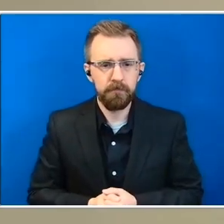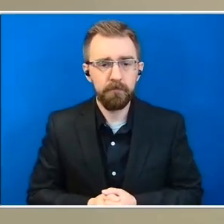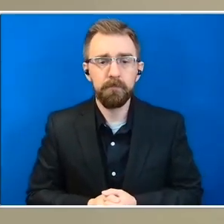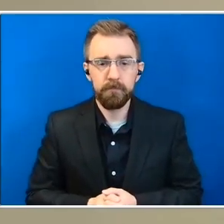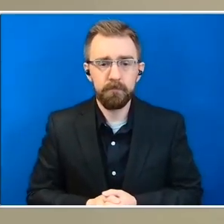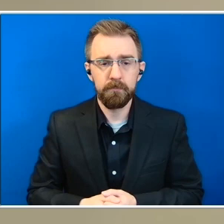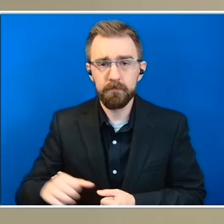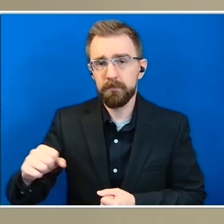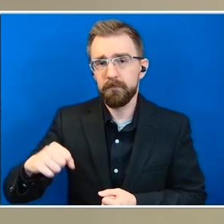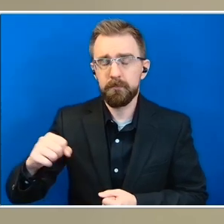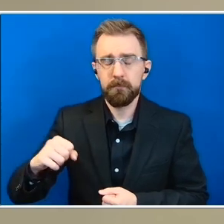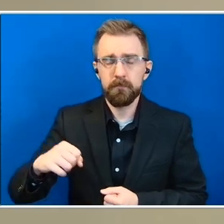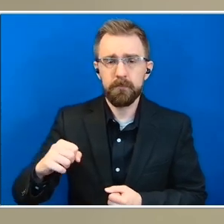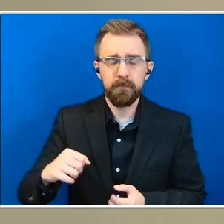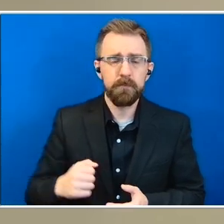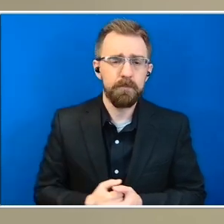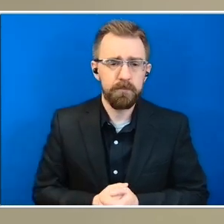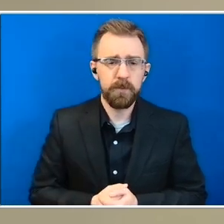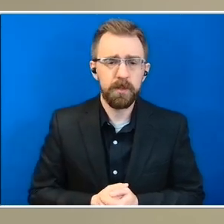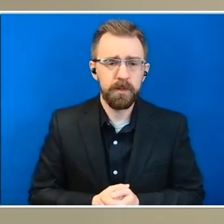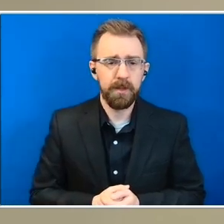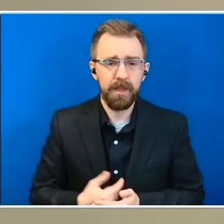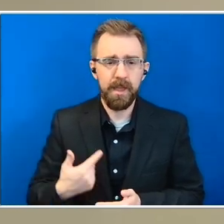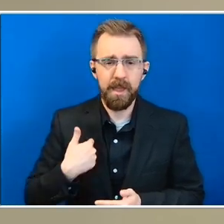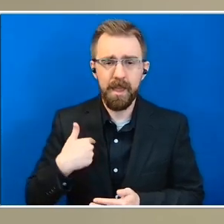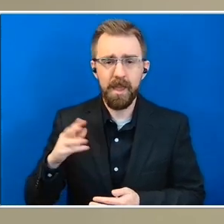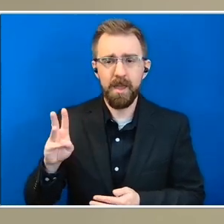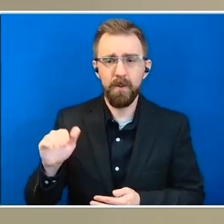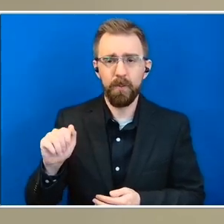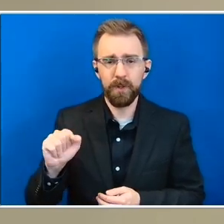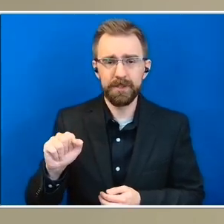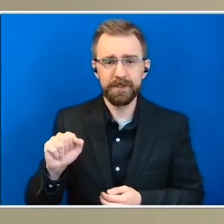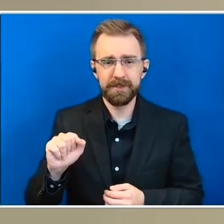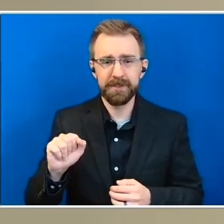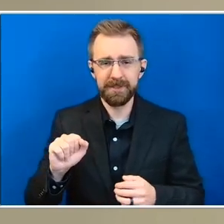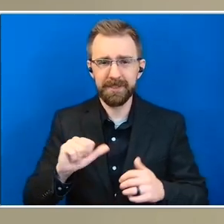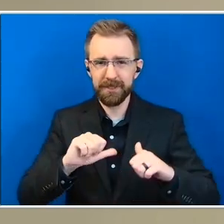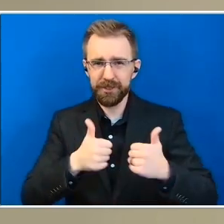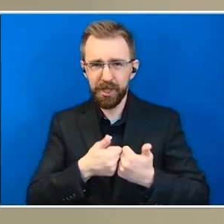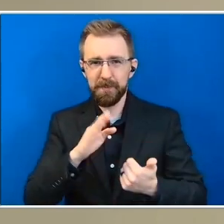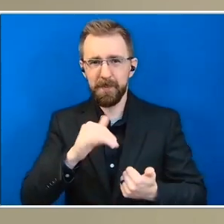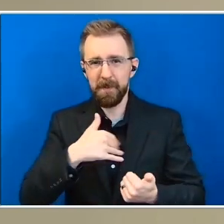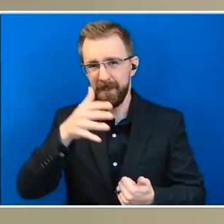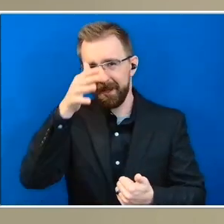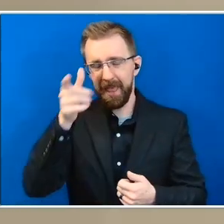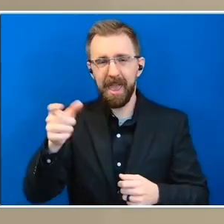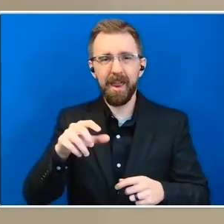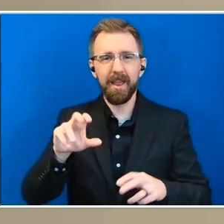Yeah. I was challenged by my dad's sundowning,